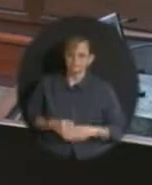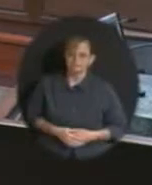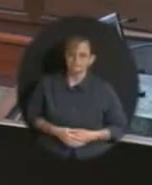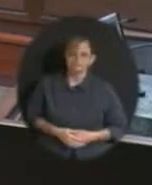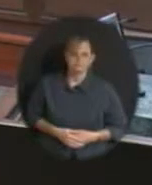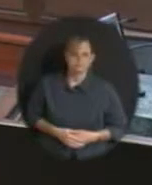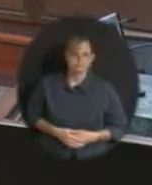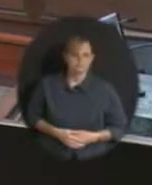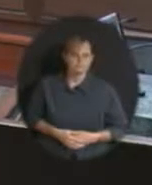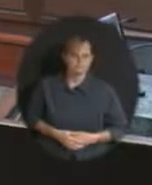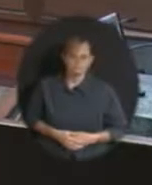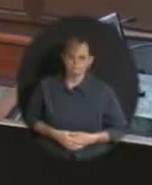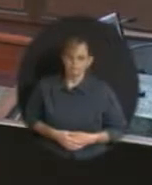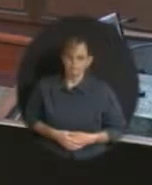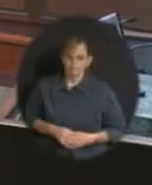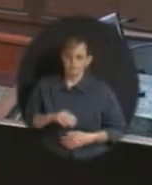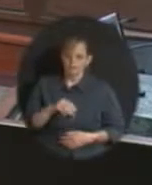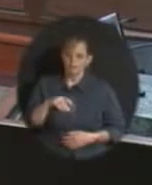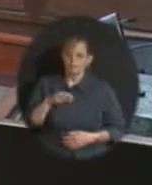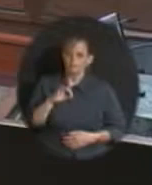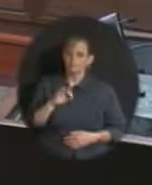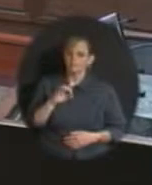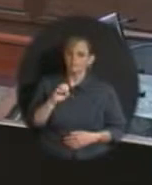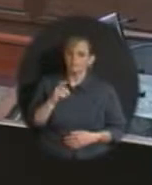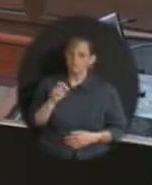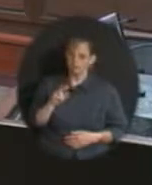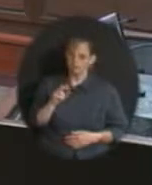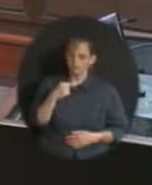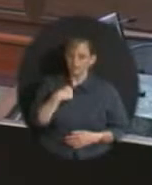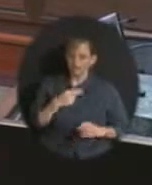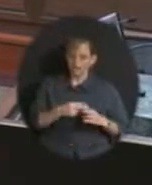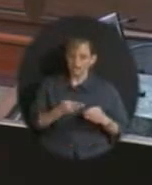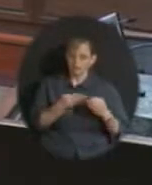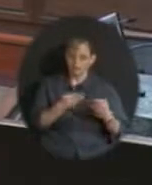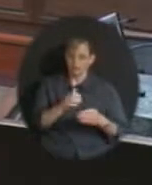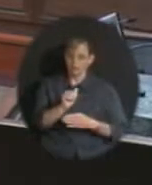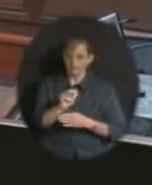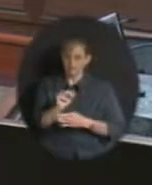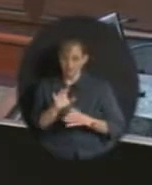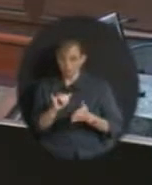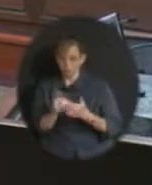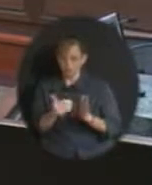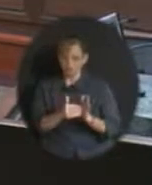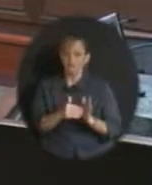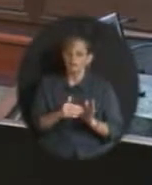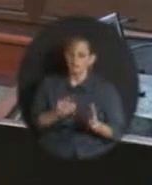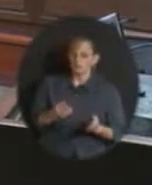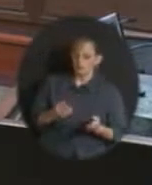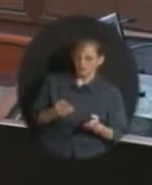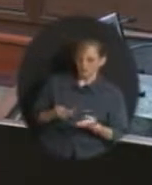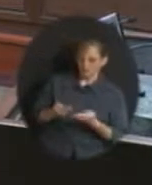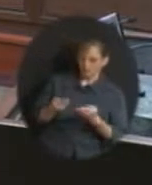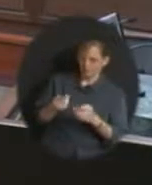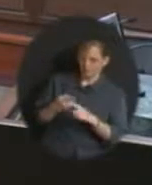I'll nominate Amy to do it again Okay. if she's willing. Nomination for Ms. Martin.